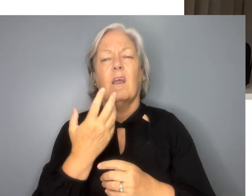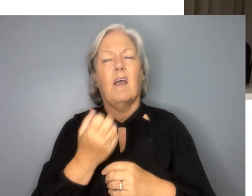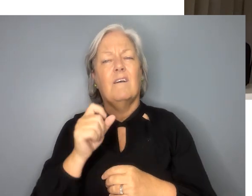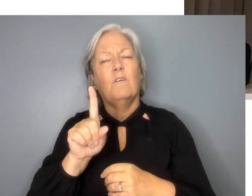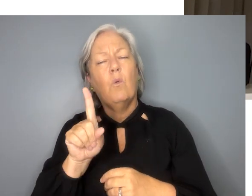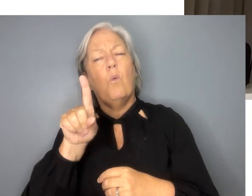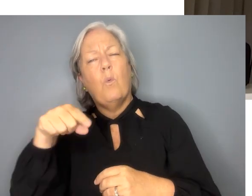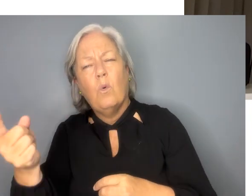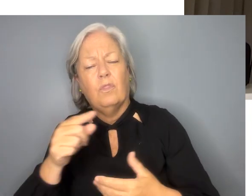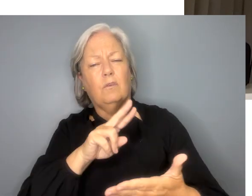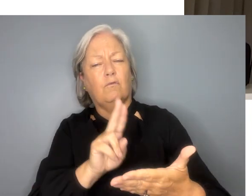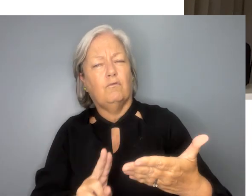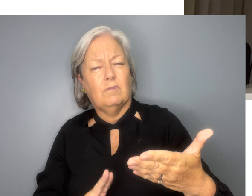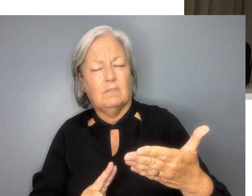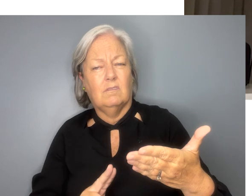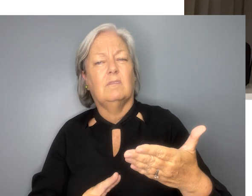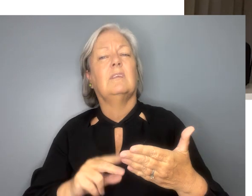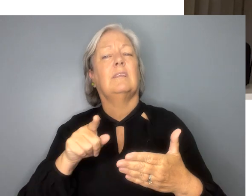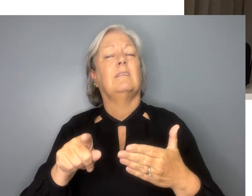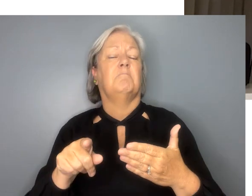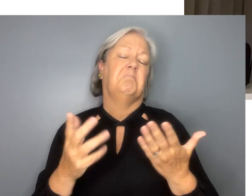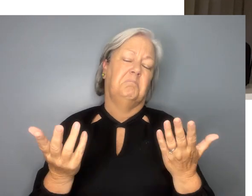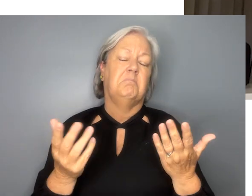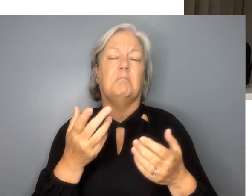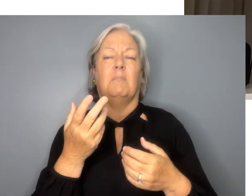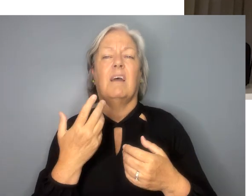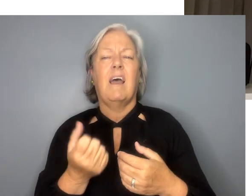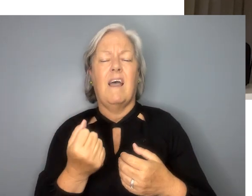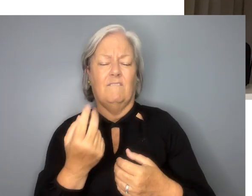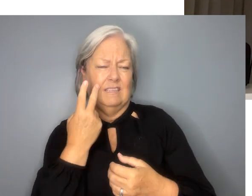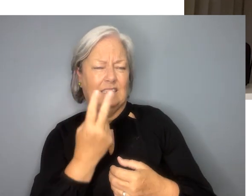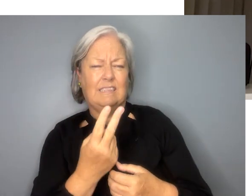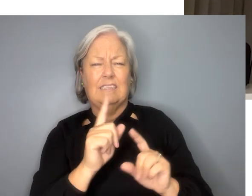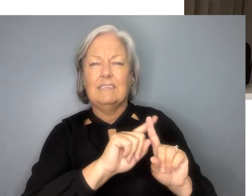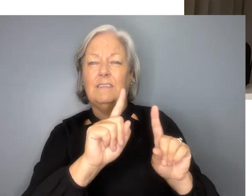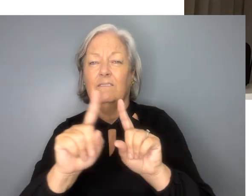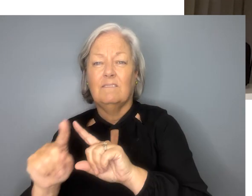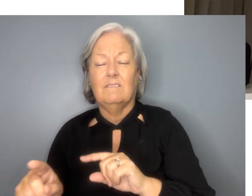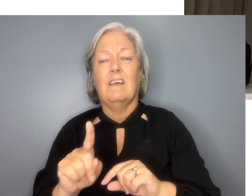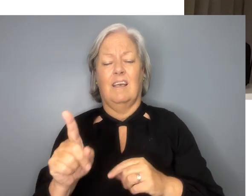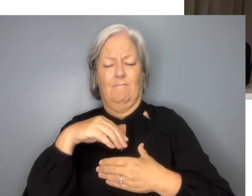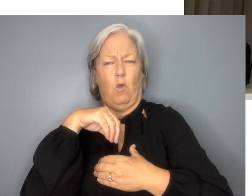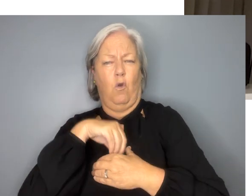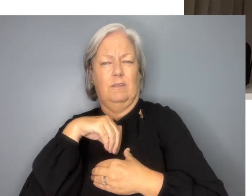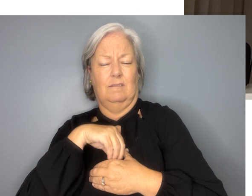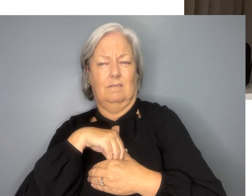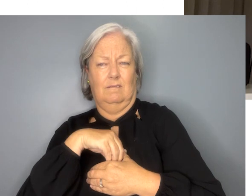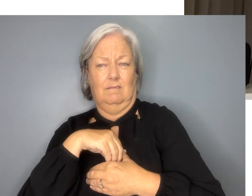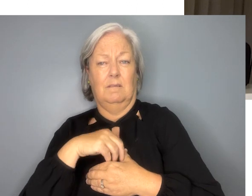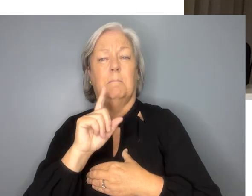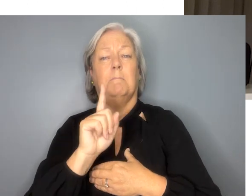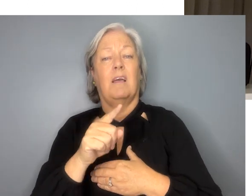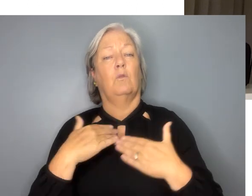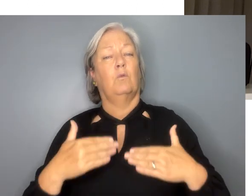Other international human rights treaties have also recognised different layers of identity, but the Convention is the first